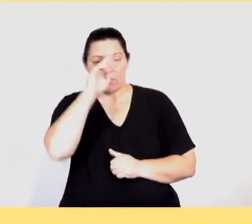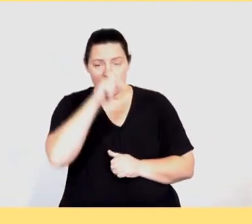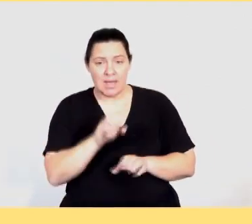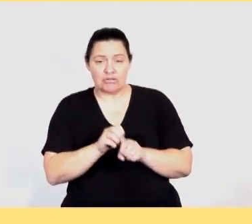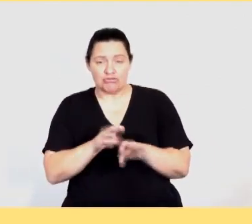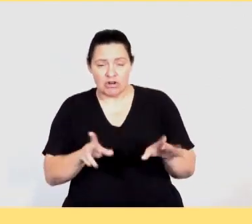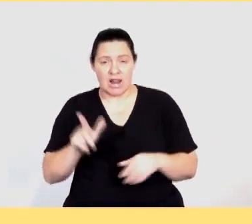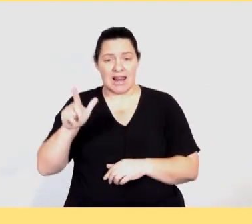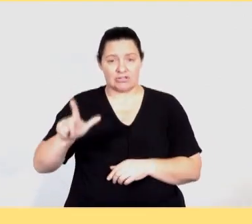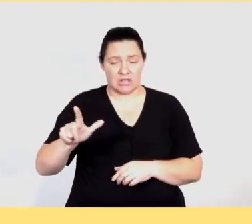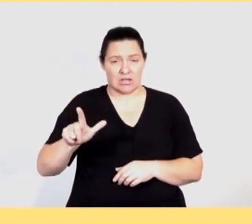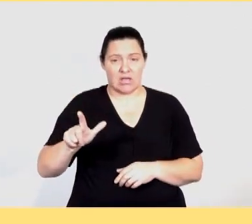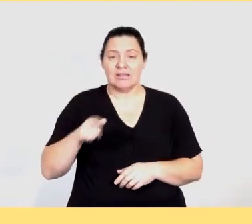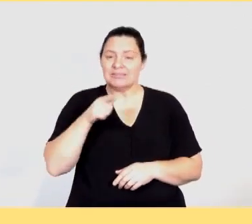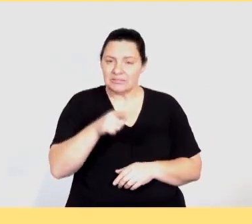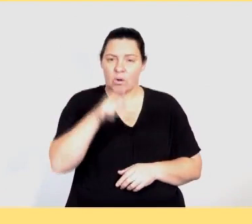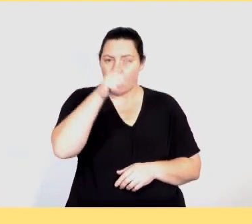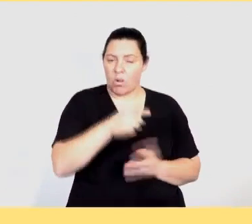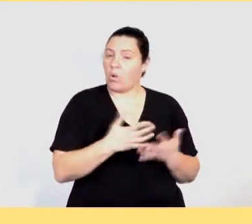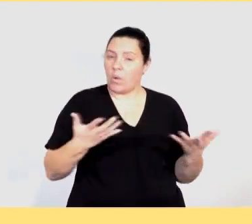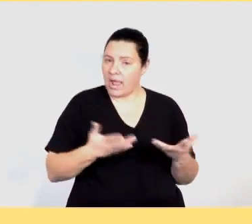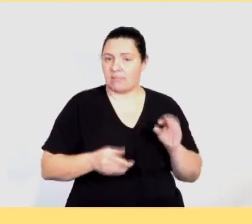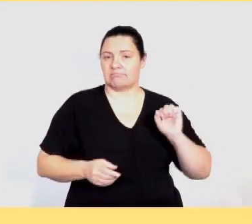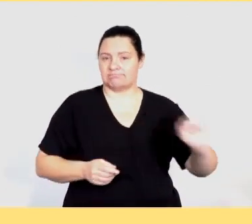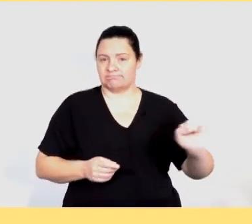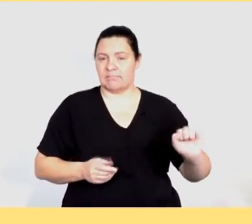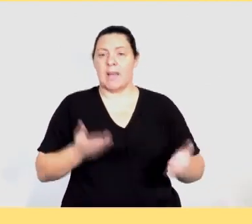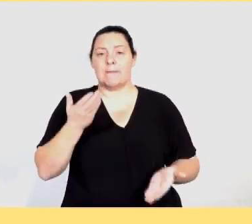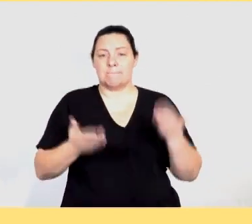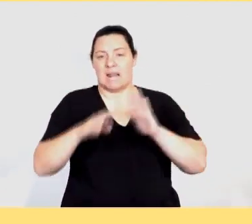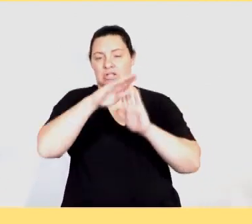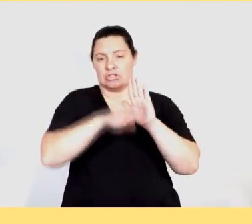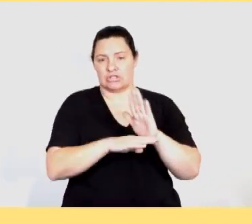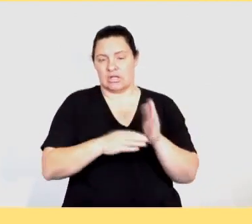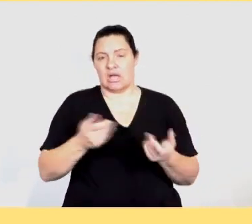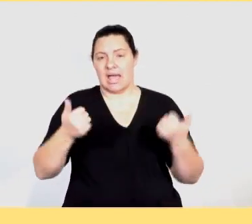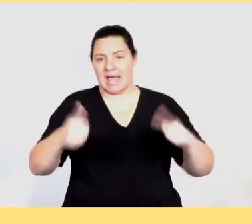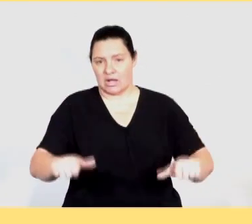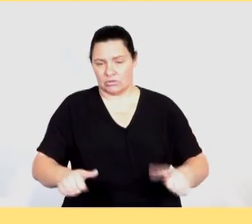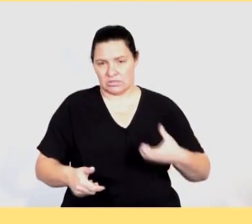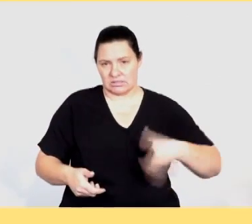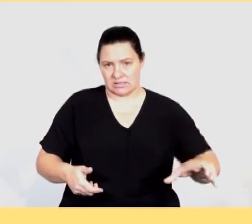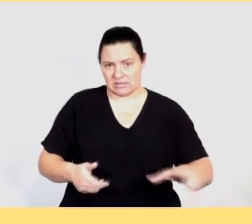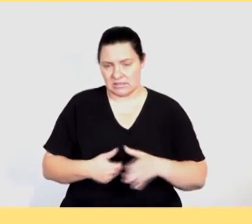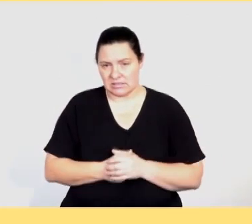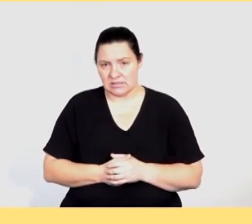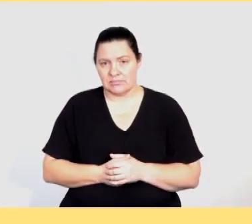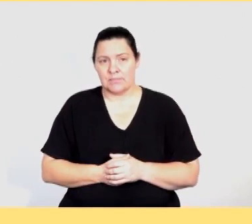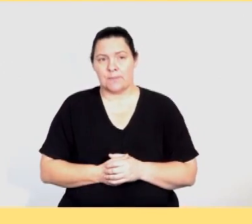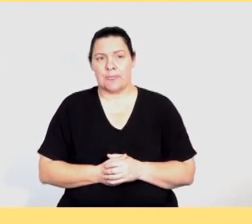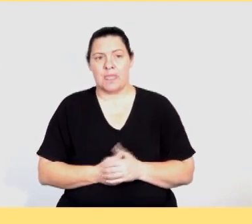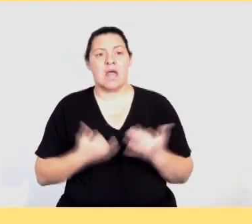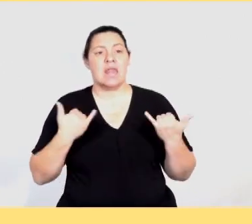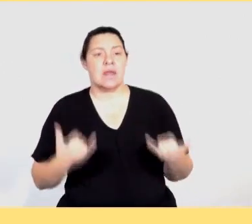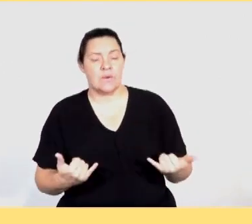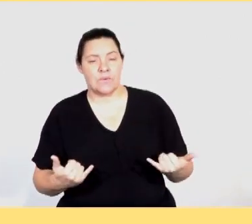Remember, in your general ledger, these are all under your balance sheet accounts section. All